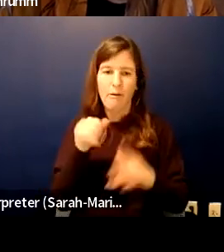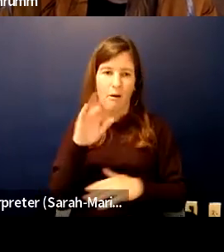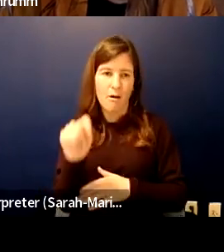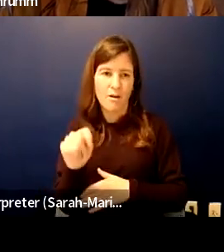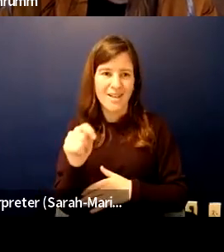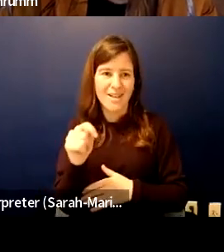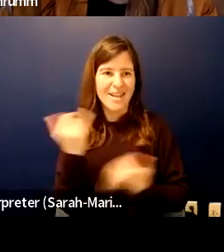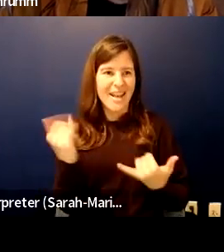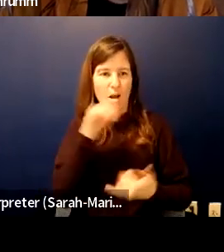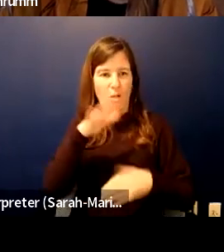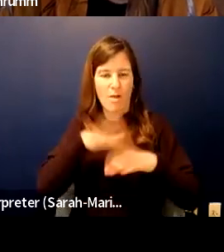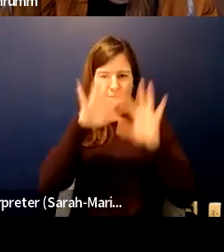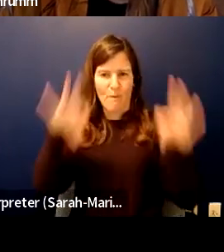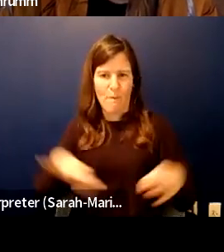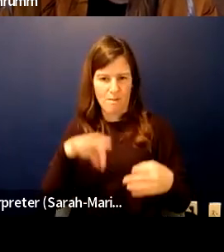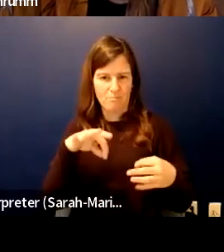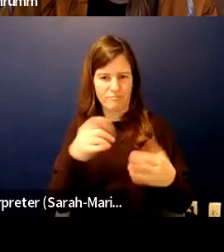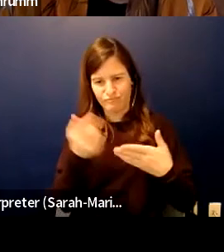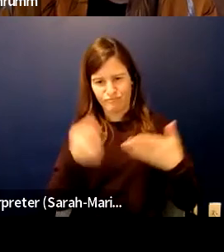yeah, there's just